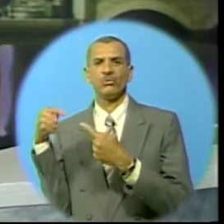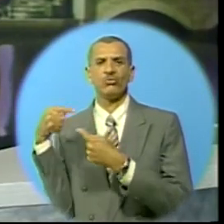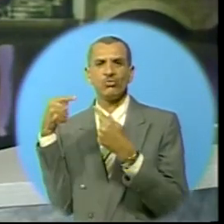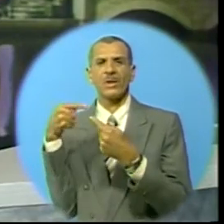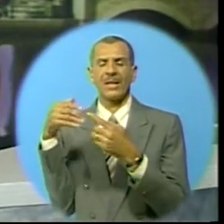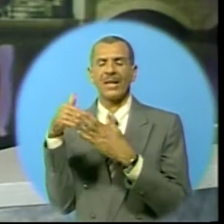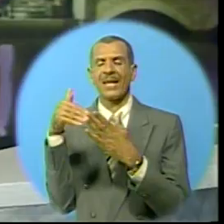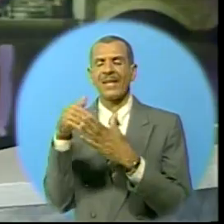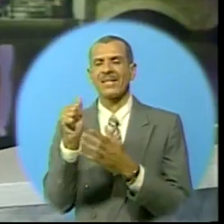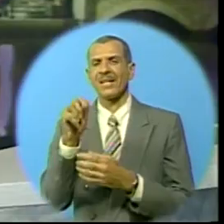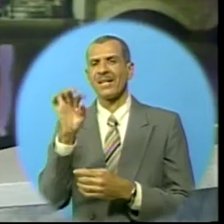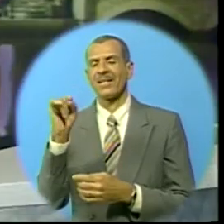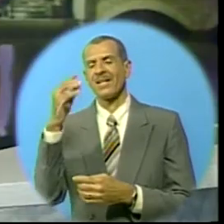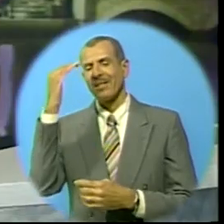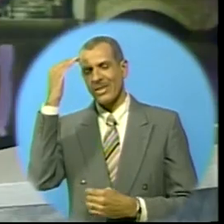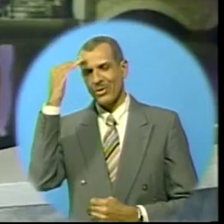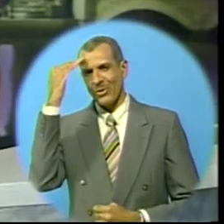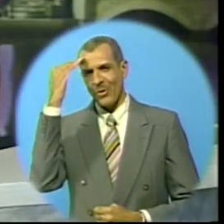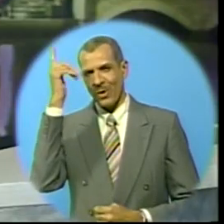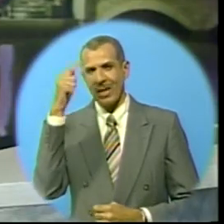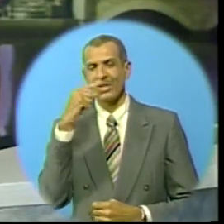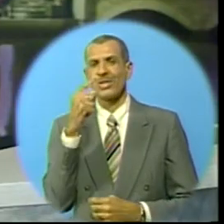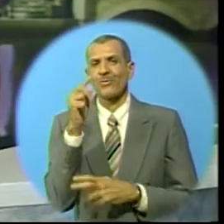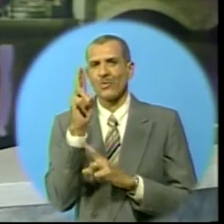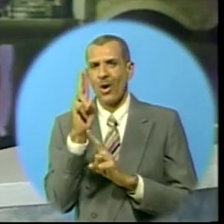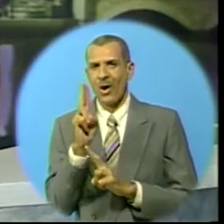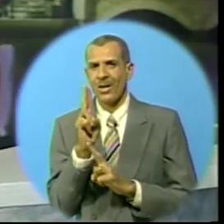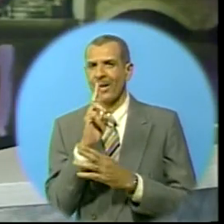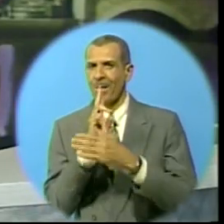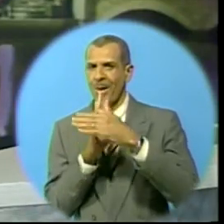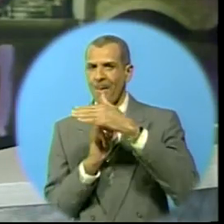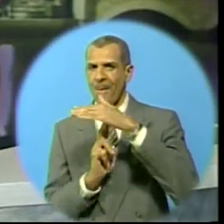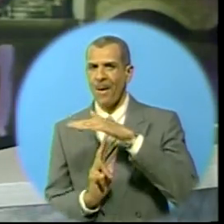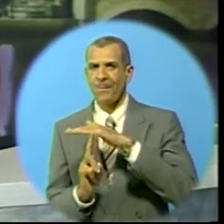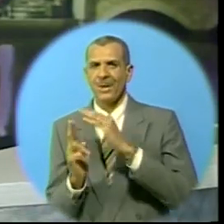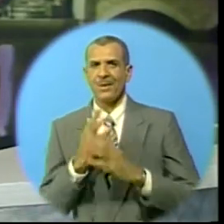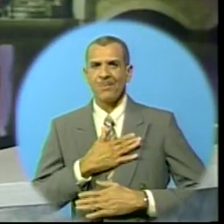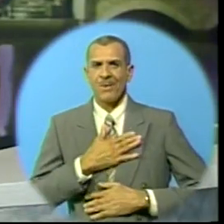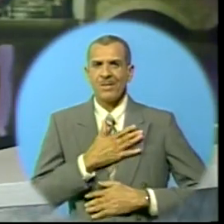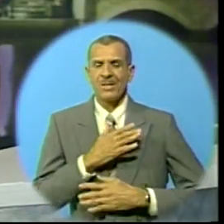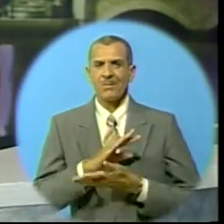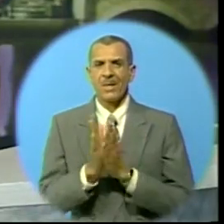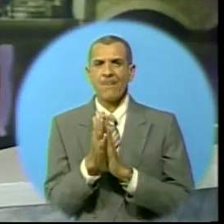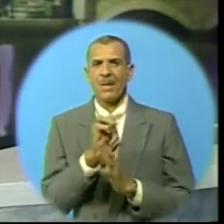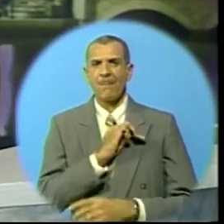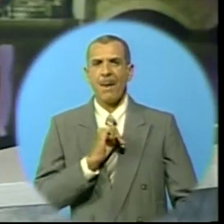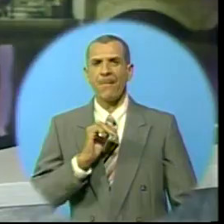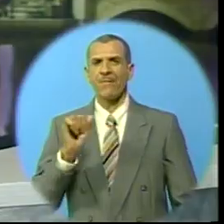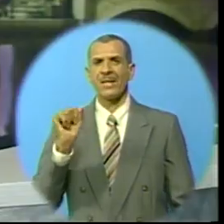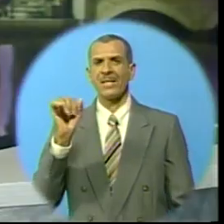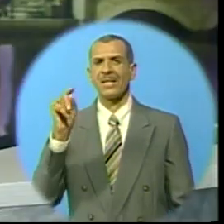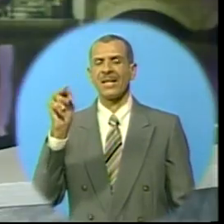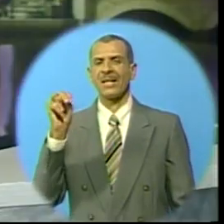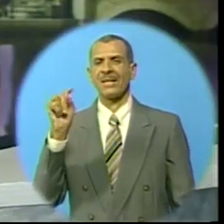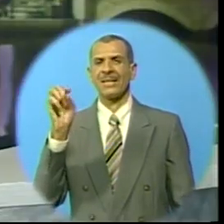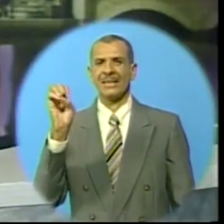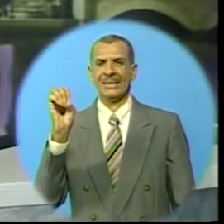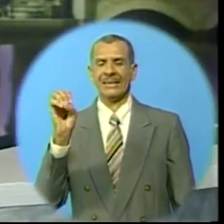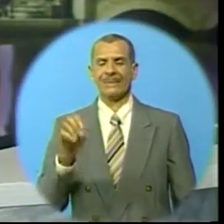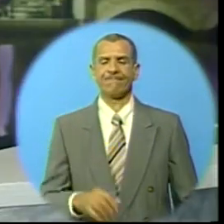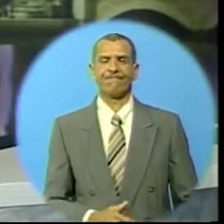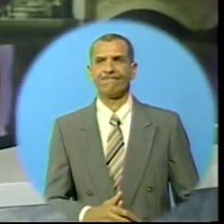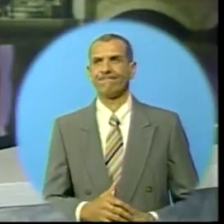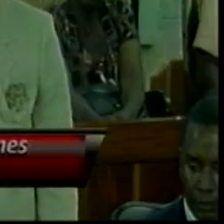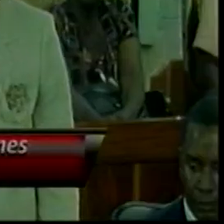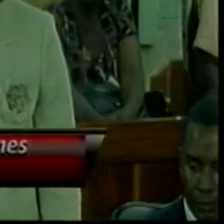in particular are well known, said she was honored and humbled by the privilege of being a member of the Senate.